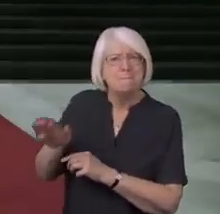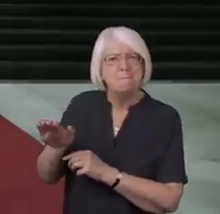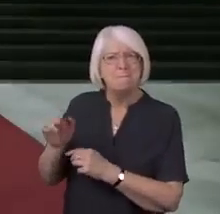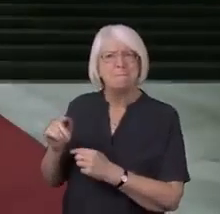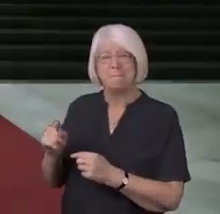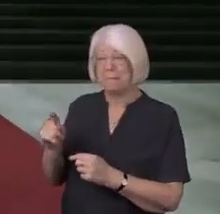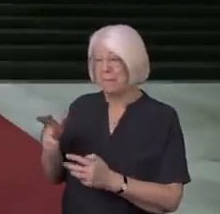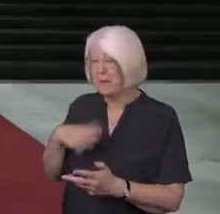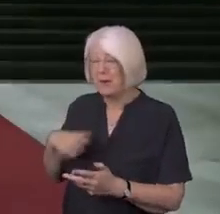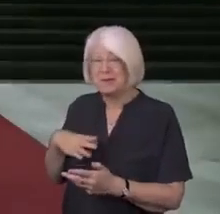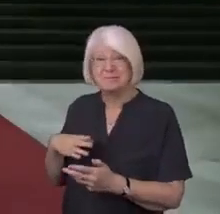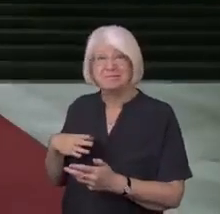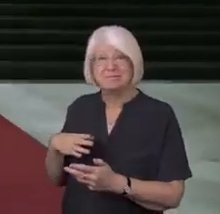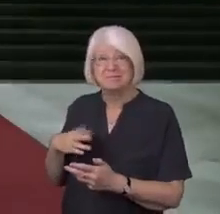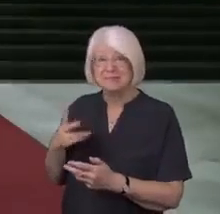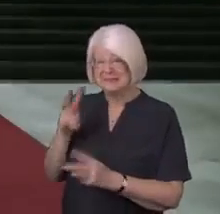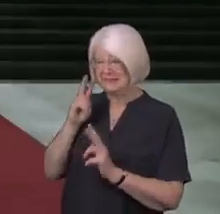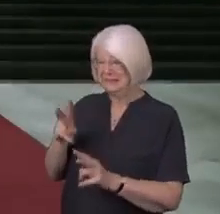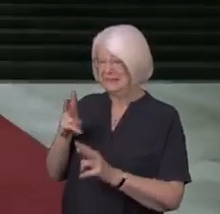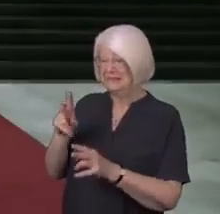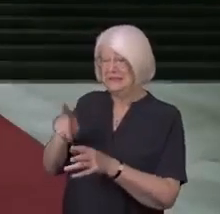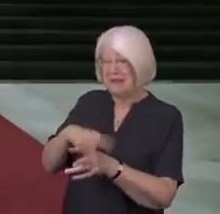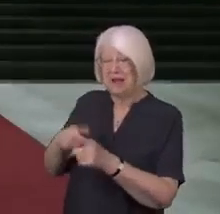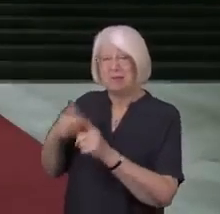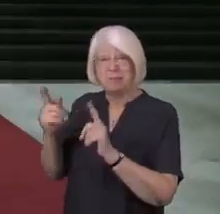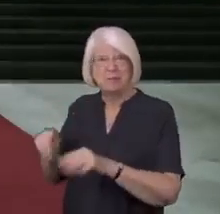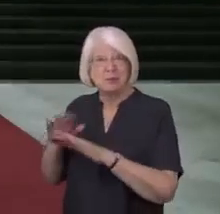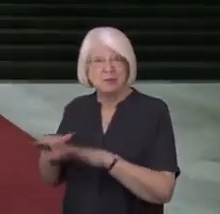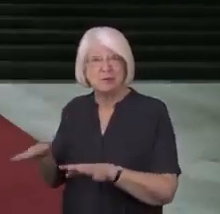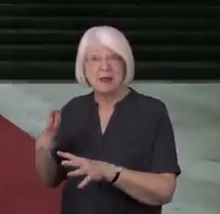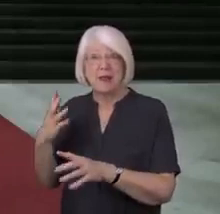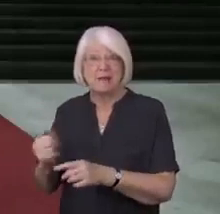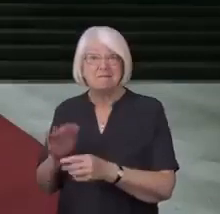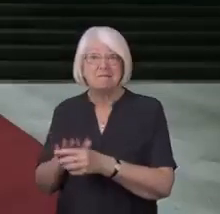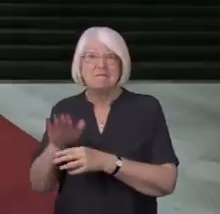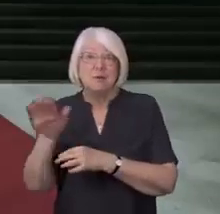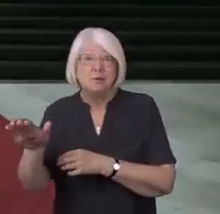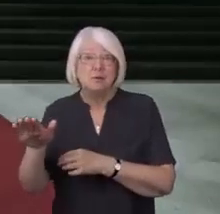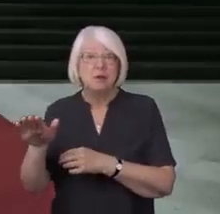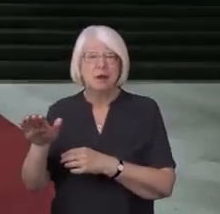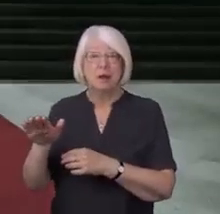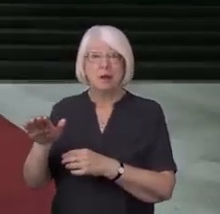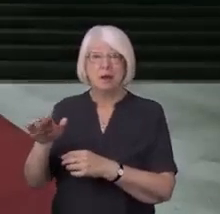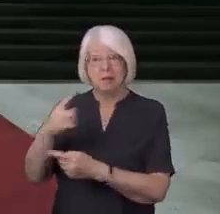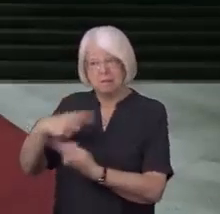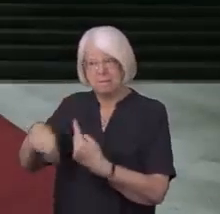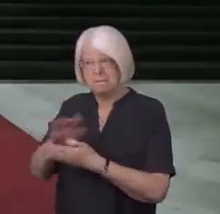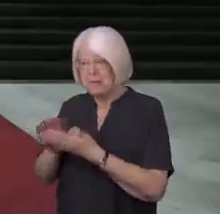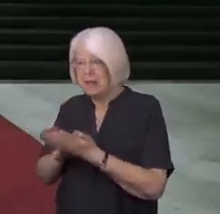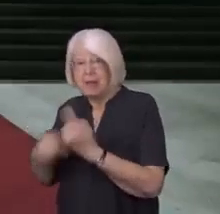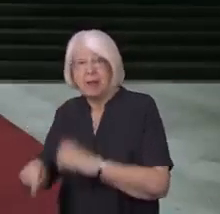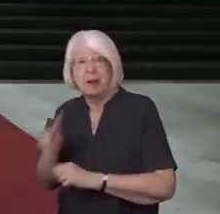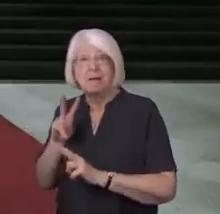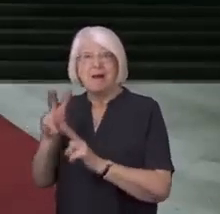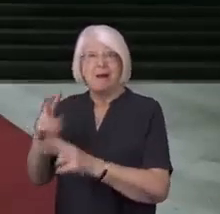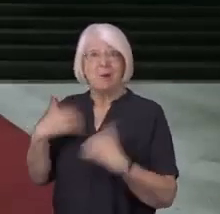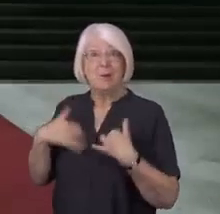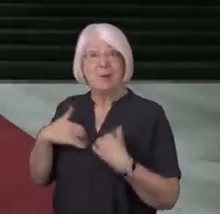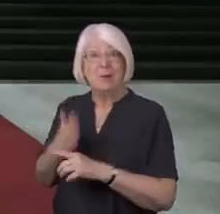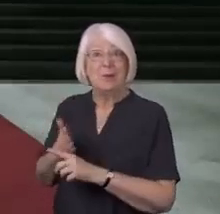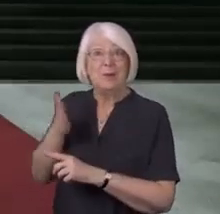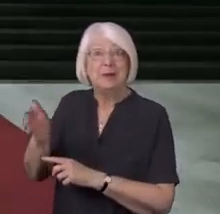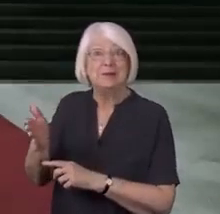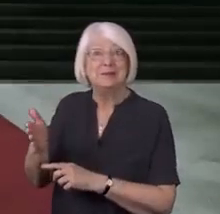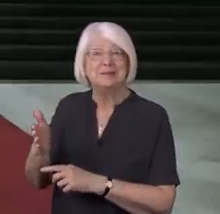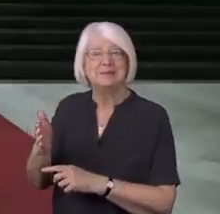want a future for the young people and for the children, a future that they can look forward to, a future